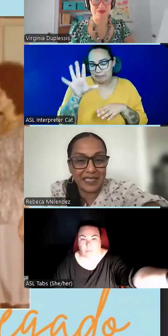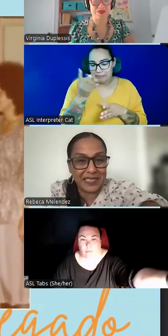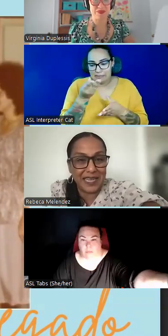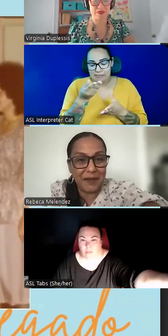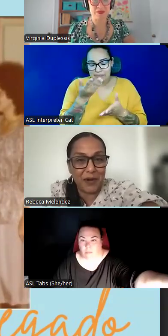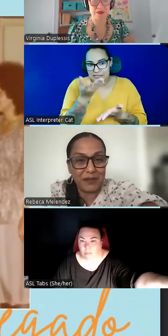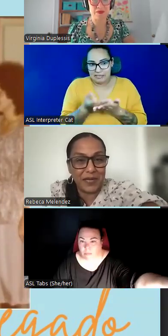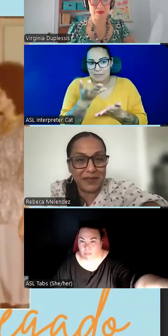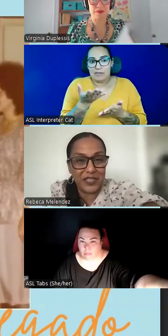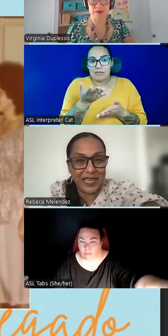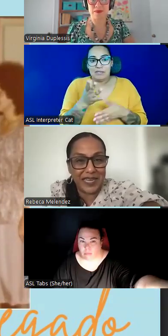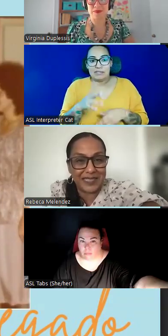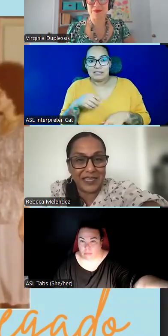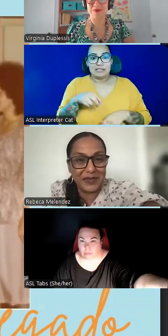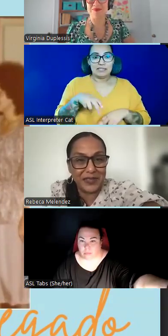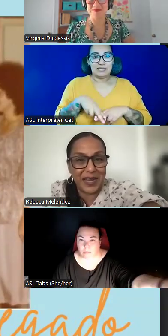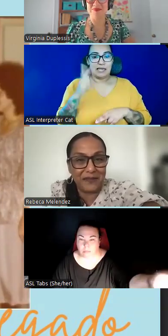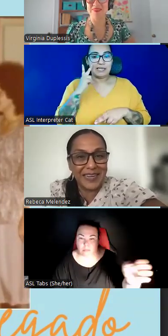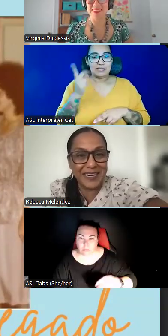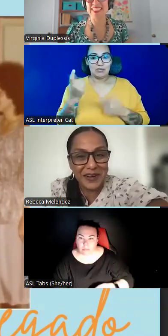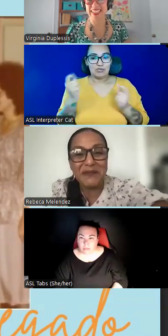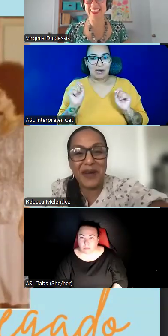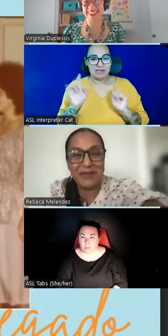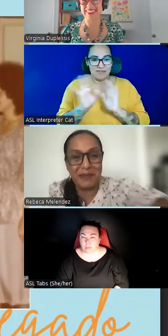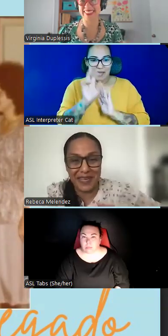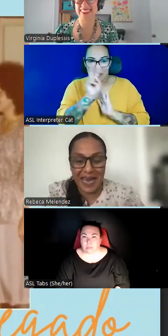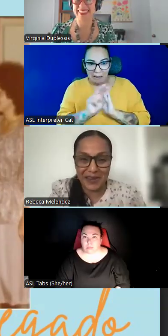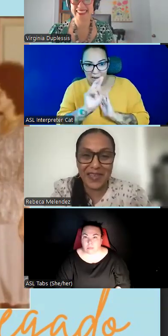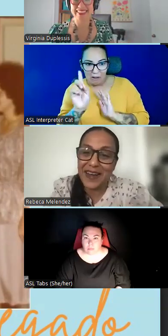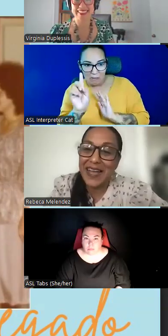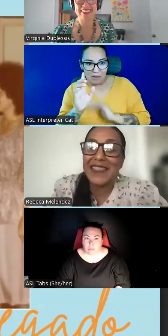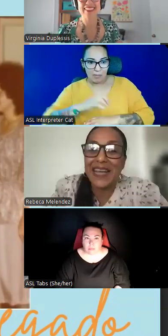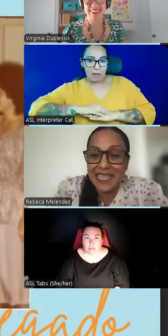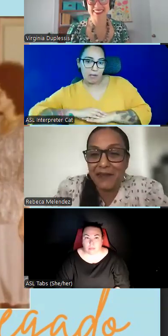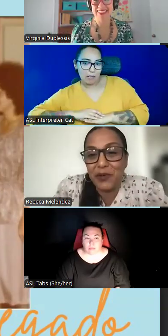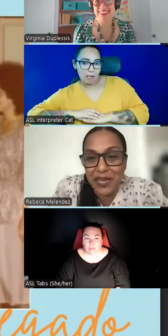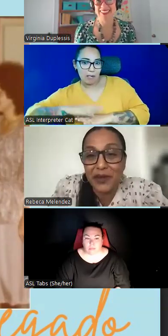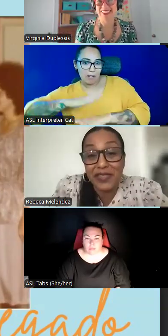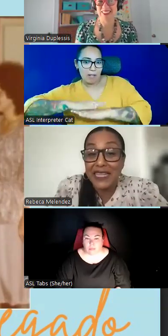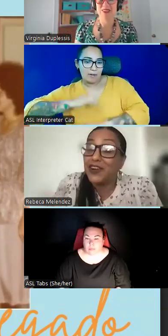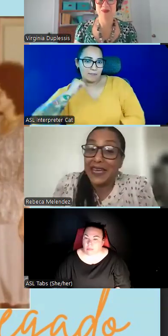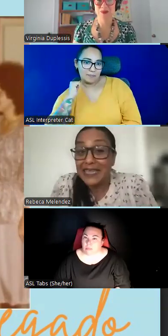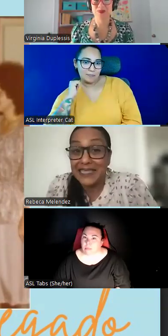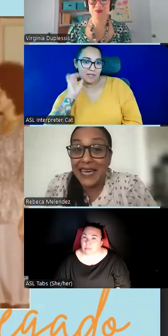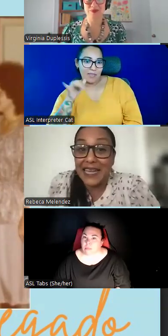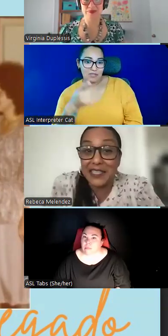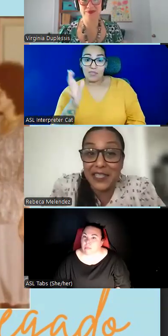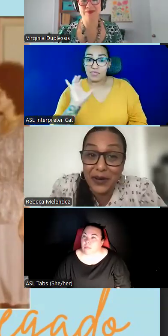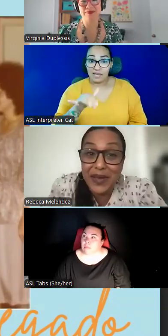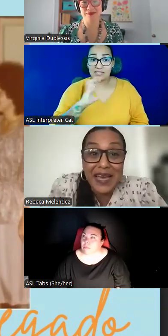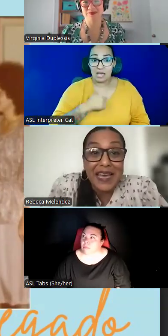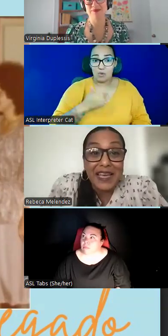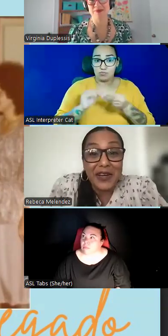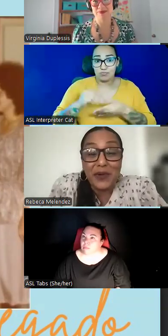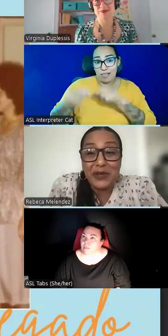in sitting up, propped up. Virginia, I can see you trying to find her propped up on the counter there. That's Alba Moreno. That's our legacy. And